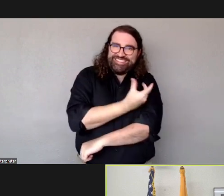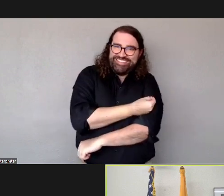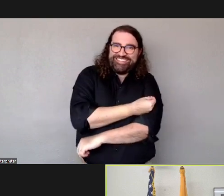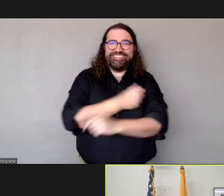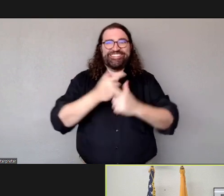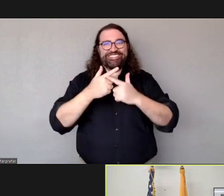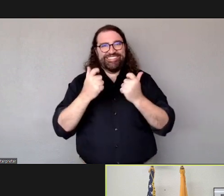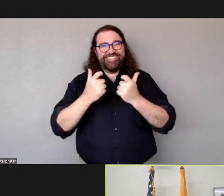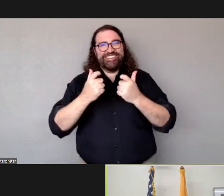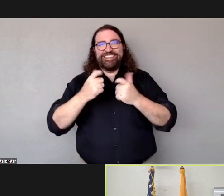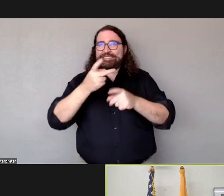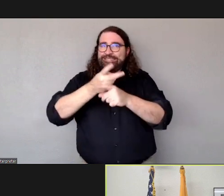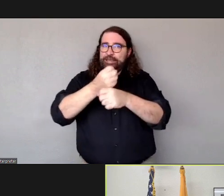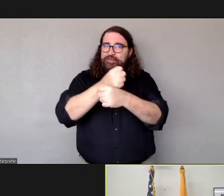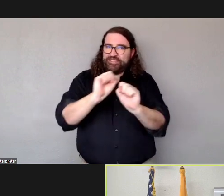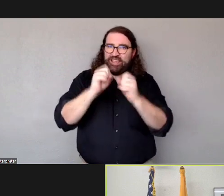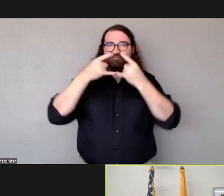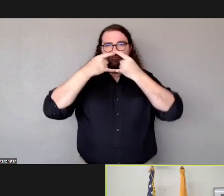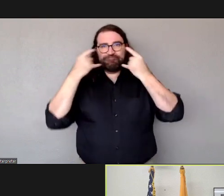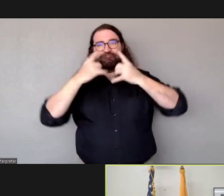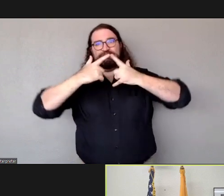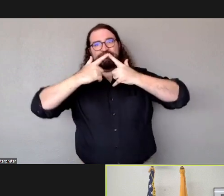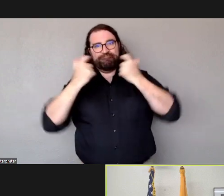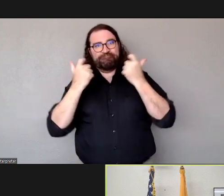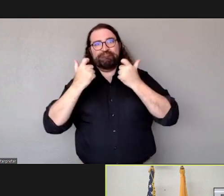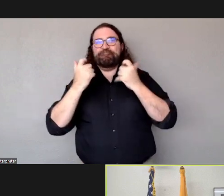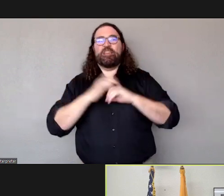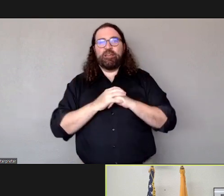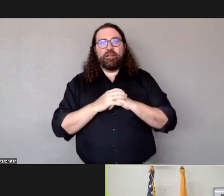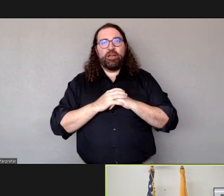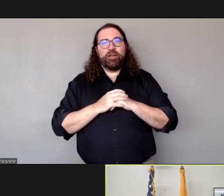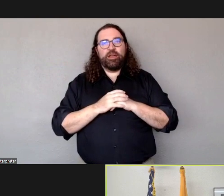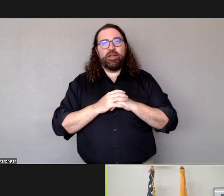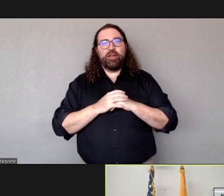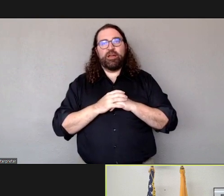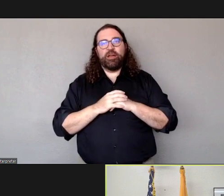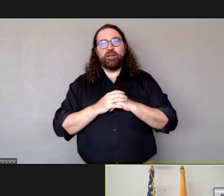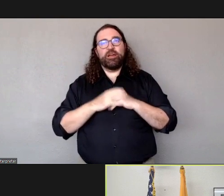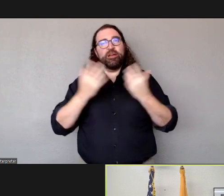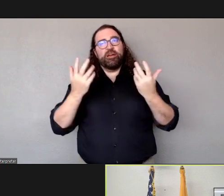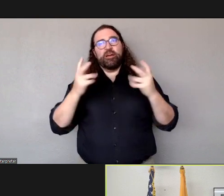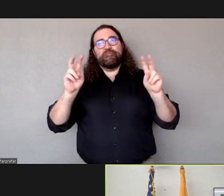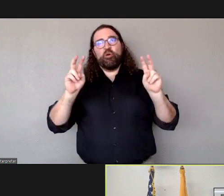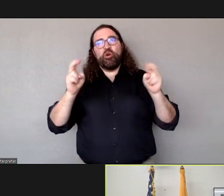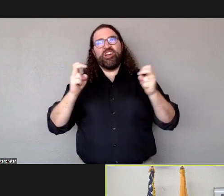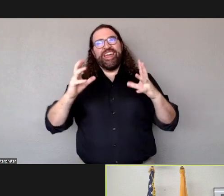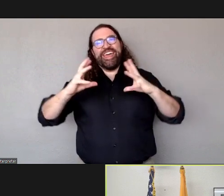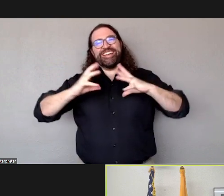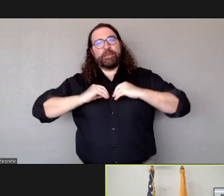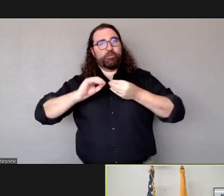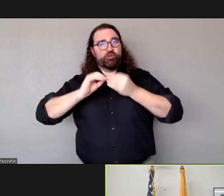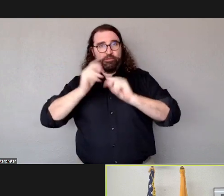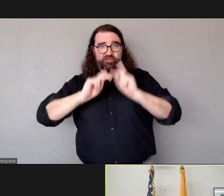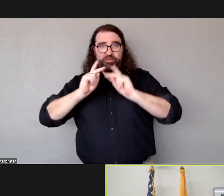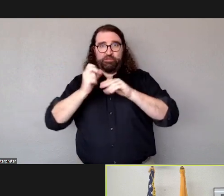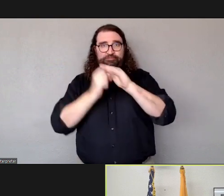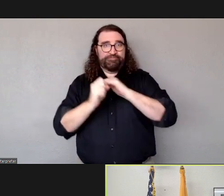staying safe, and go over that every time. An acceptable level of hospitalization